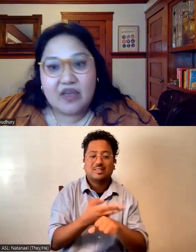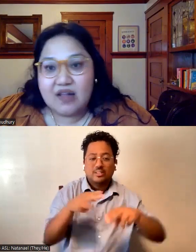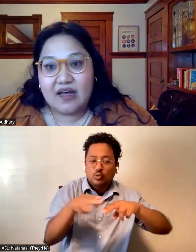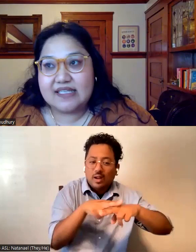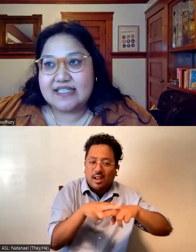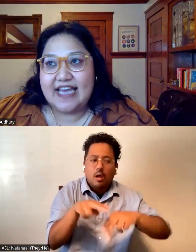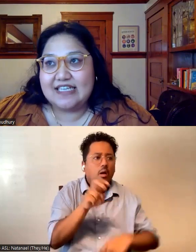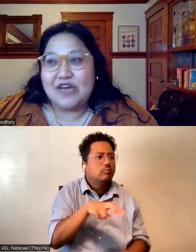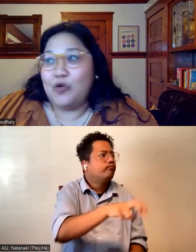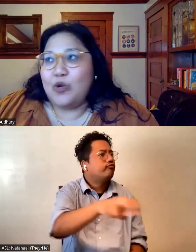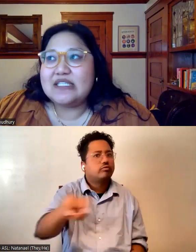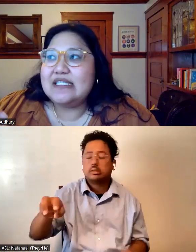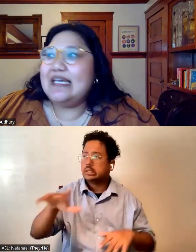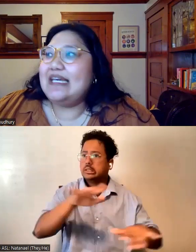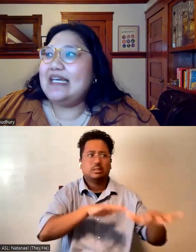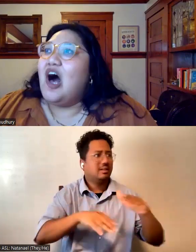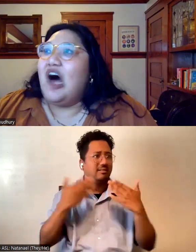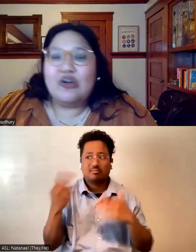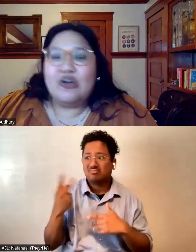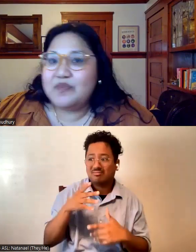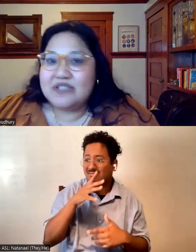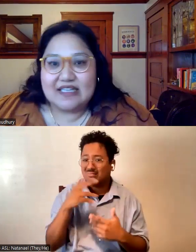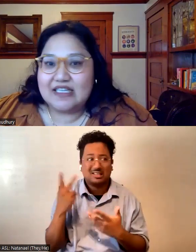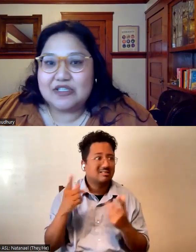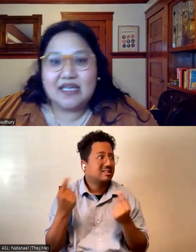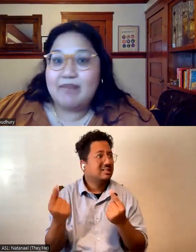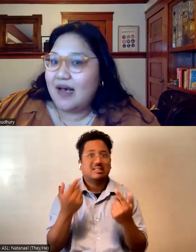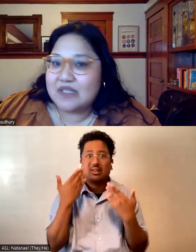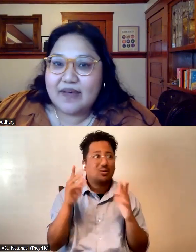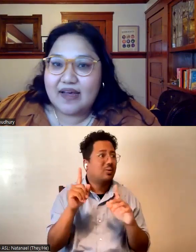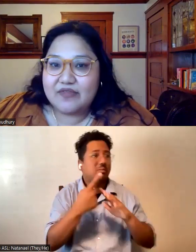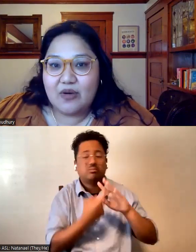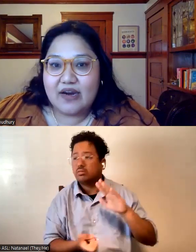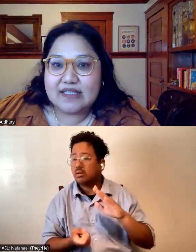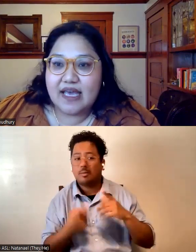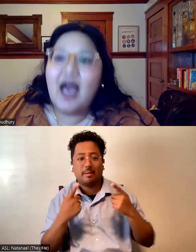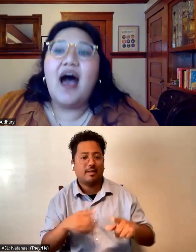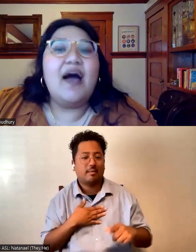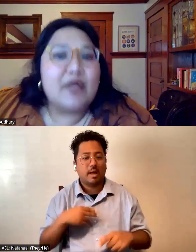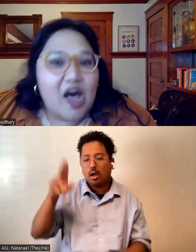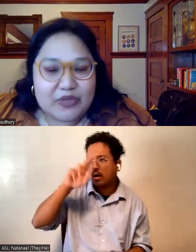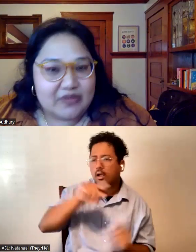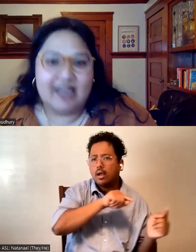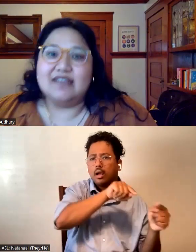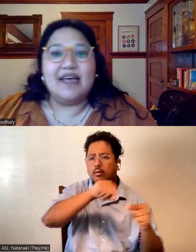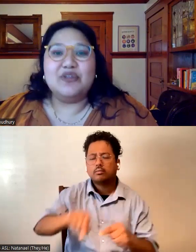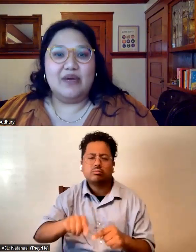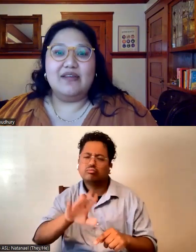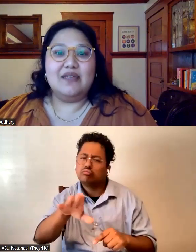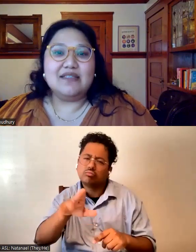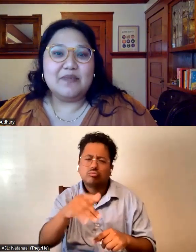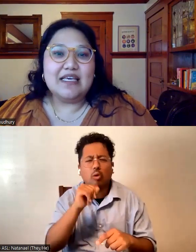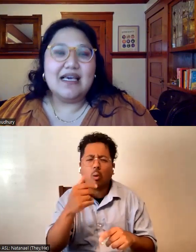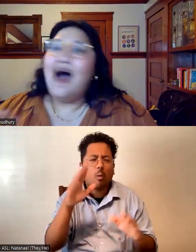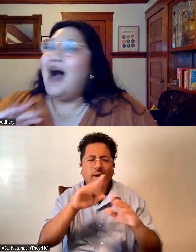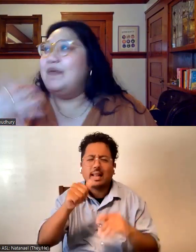and we got lost. And of course, this like uncle from New Delhi just like pops up out of nowhere. He's like, I will help you ladies get to where you